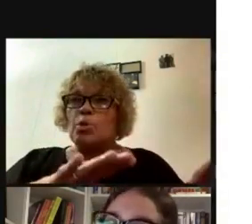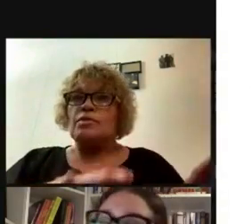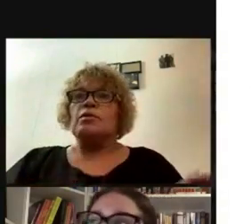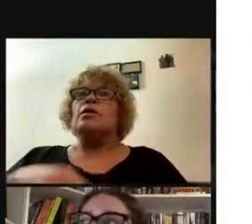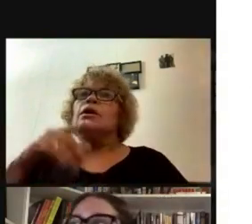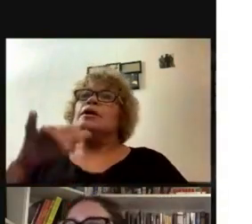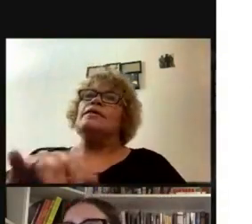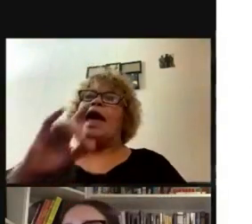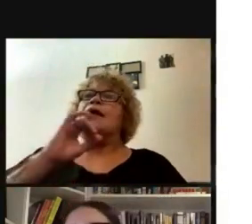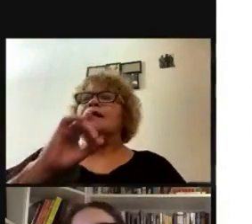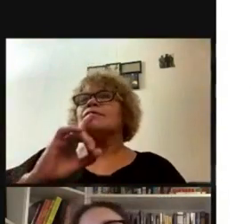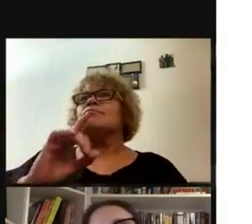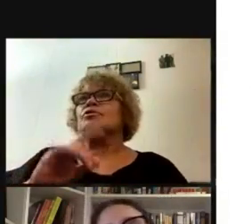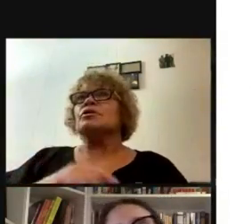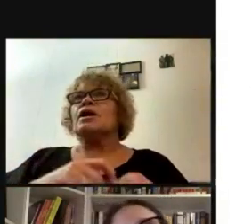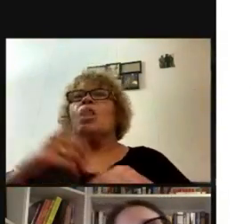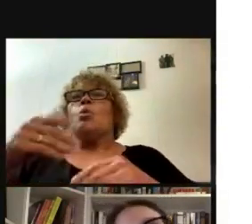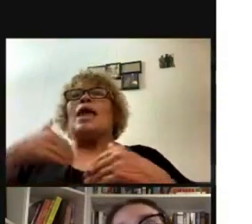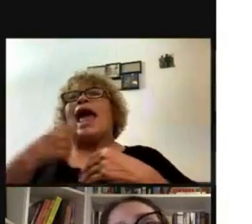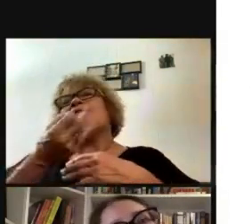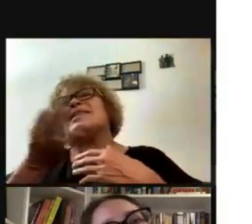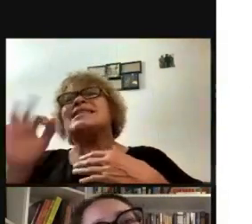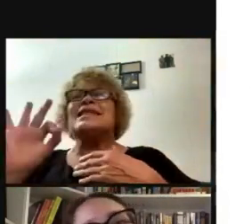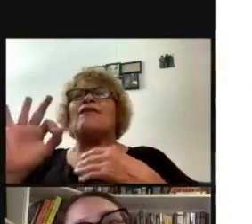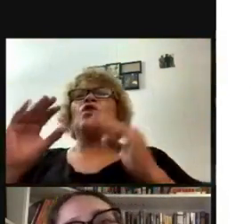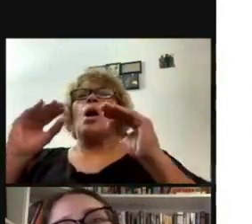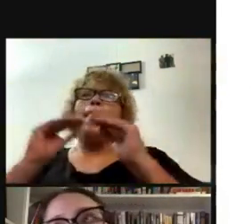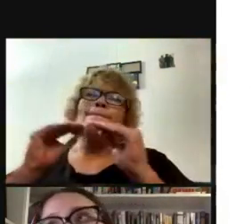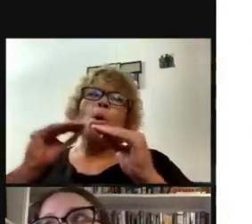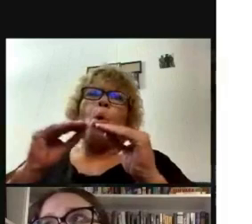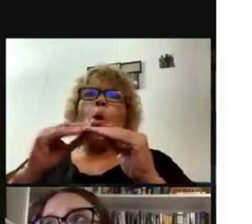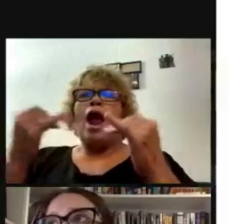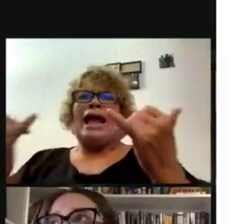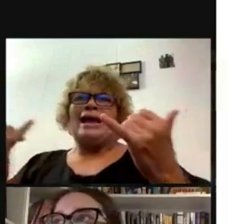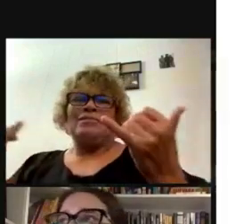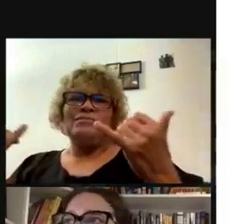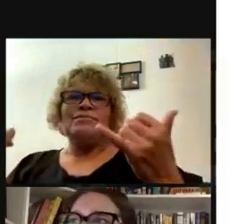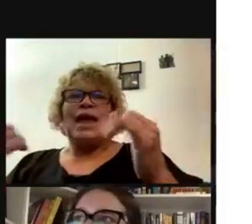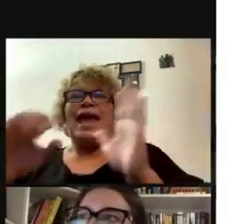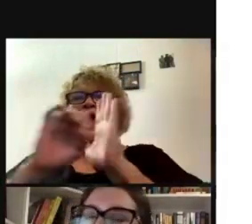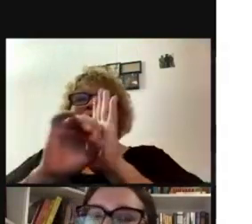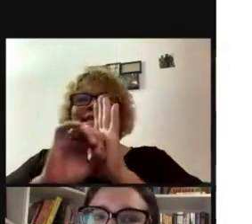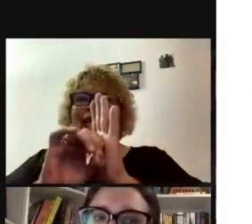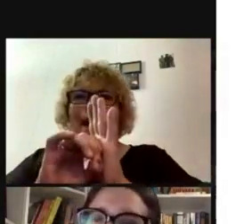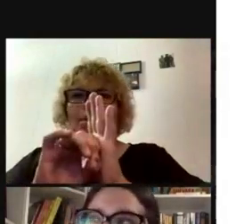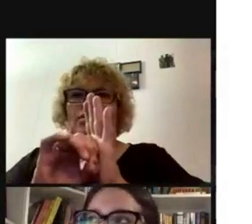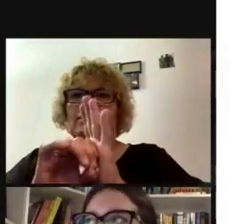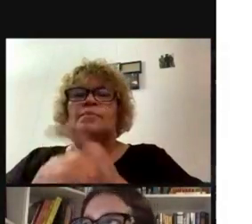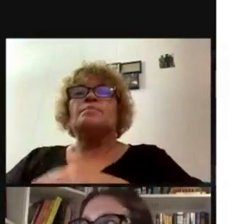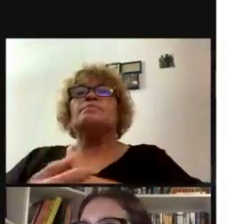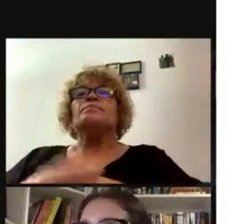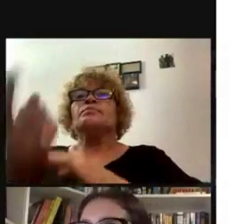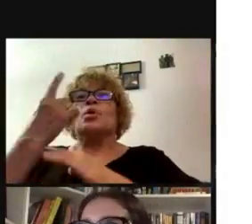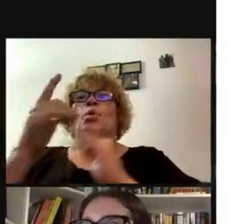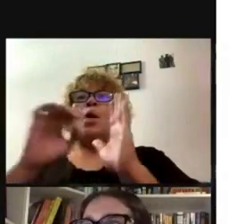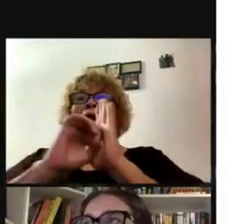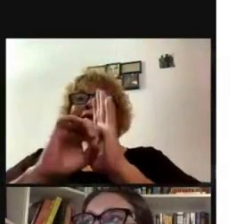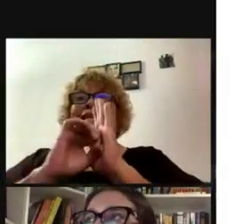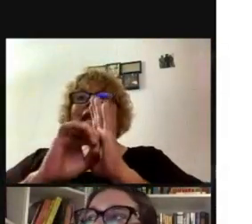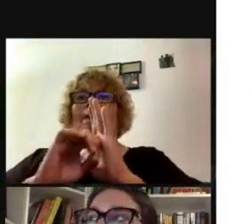carceral settings. And we have several more contemporary examples of this. So one example